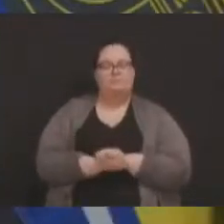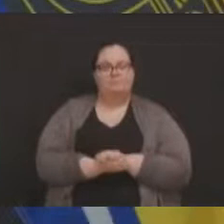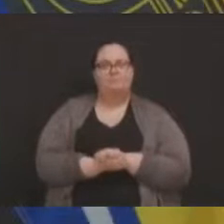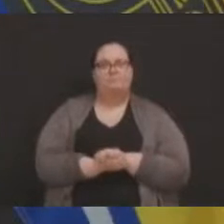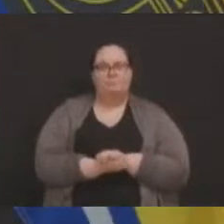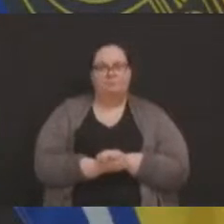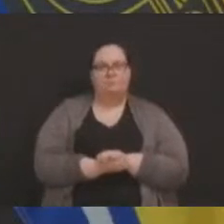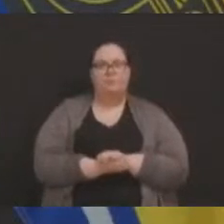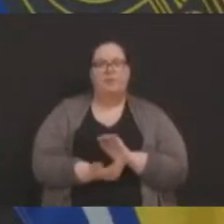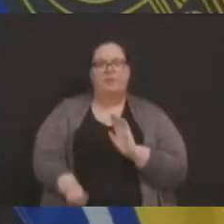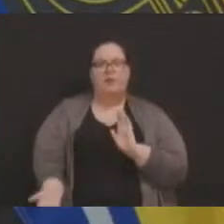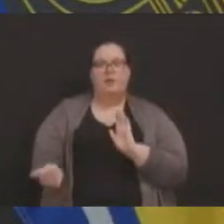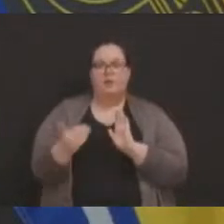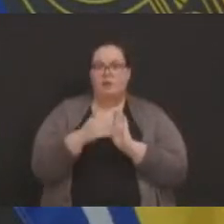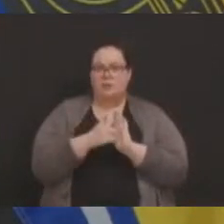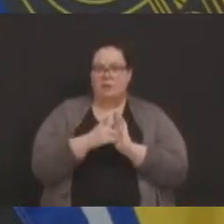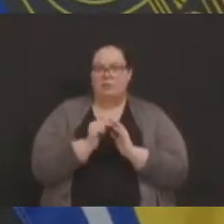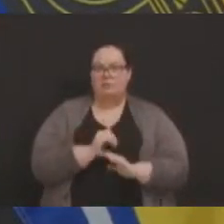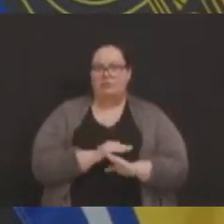Suivi.